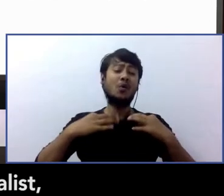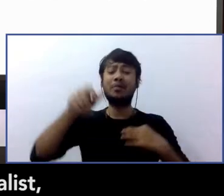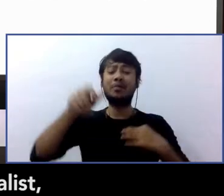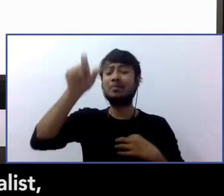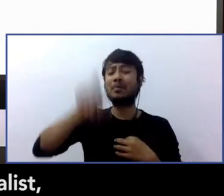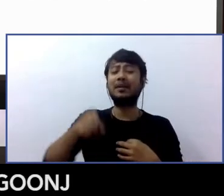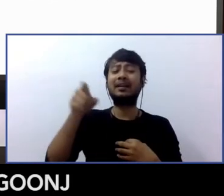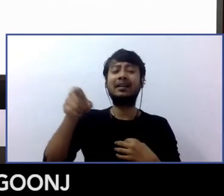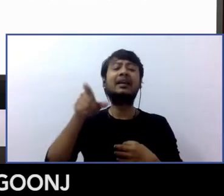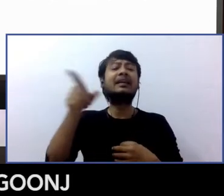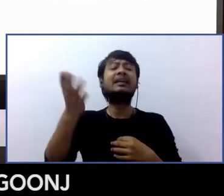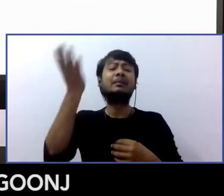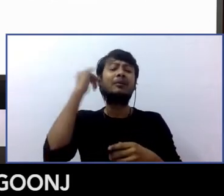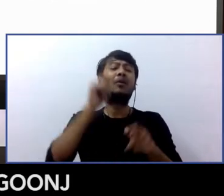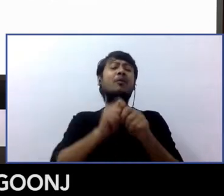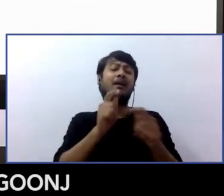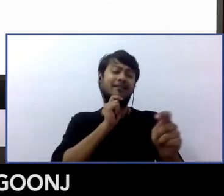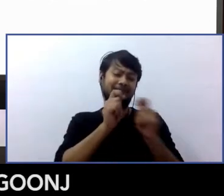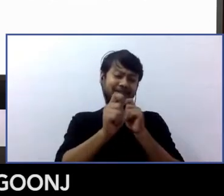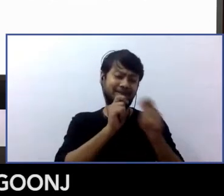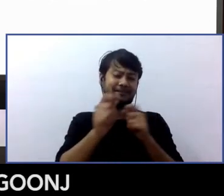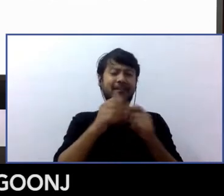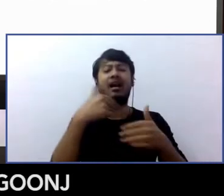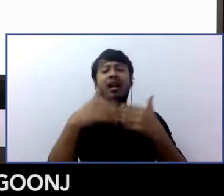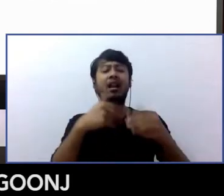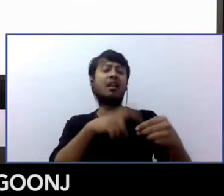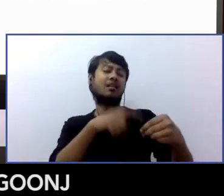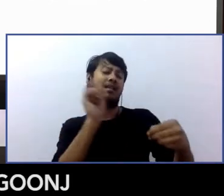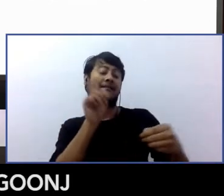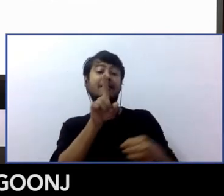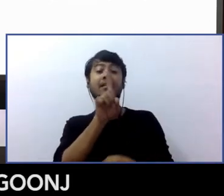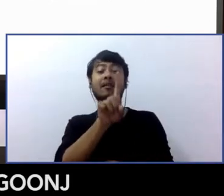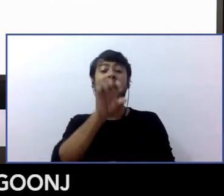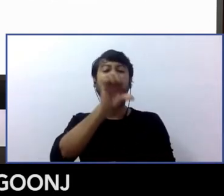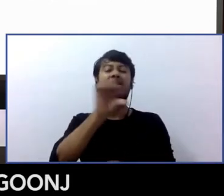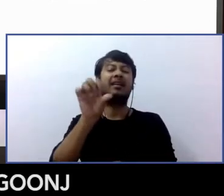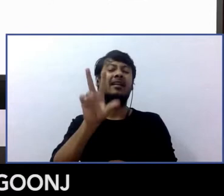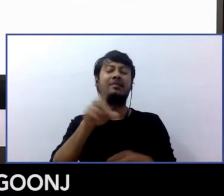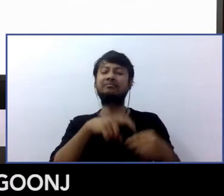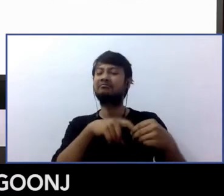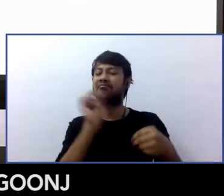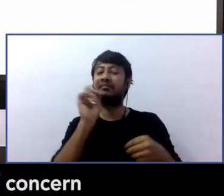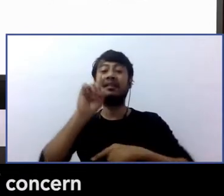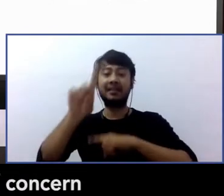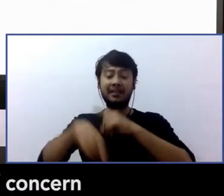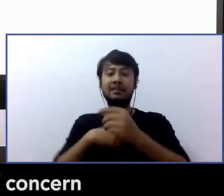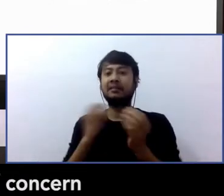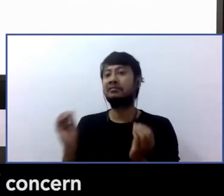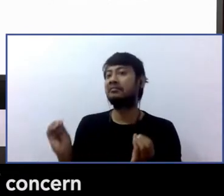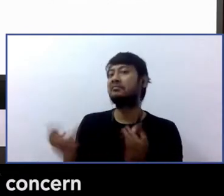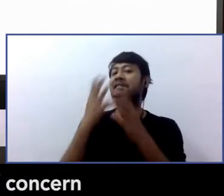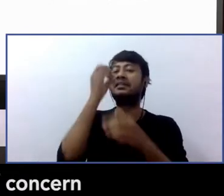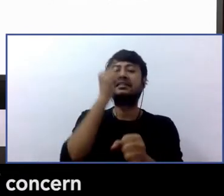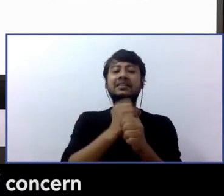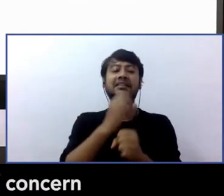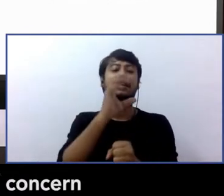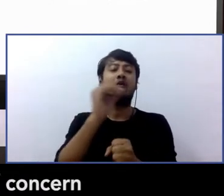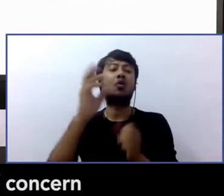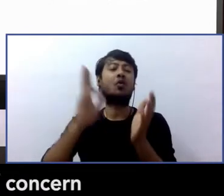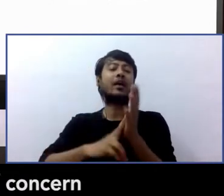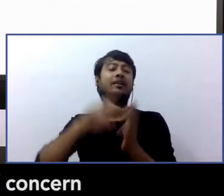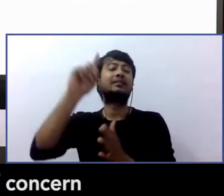freelance journalist, left a corporate job in 1998 and founded Goonj with a mission to